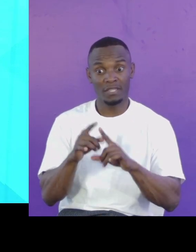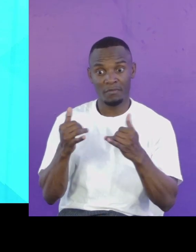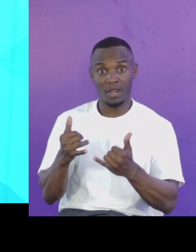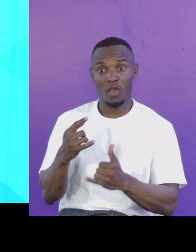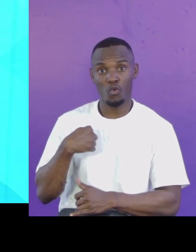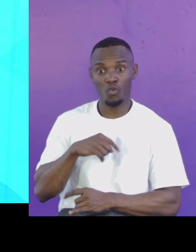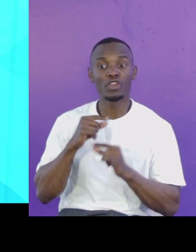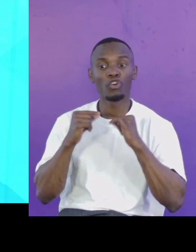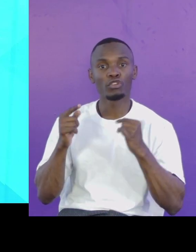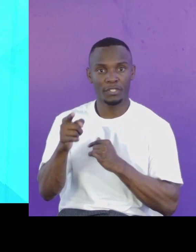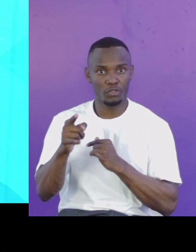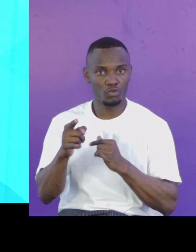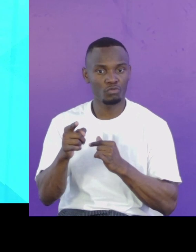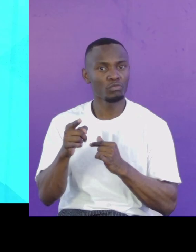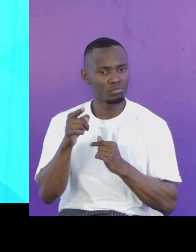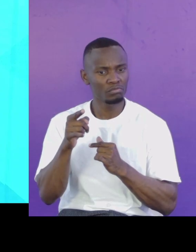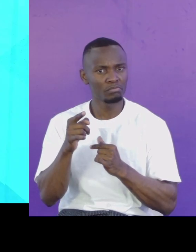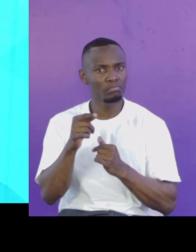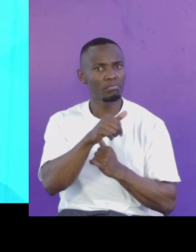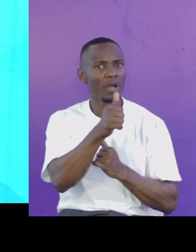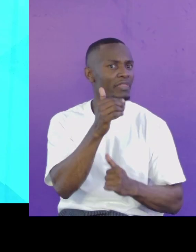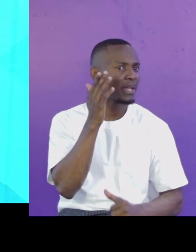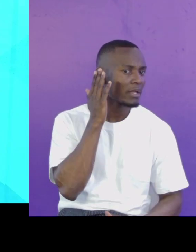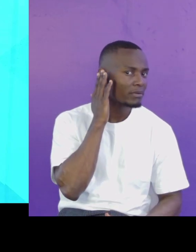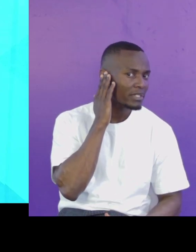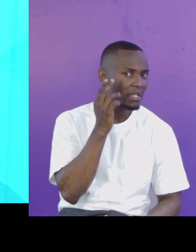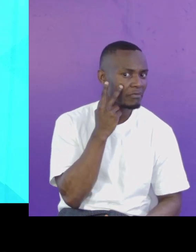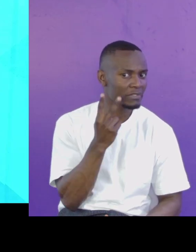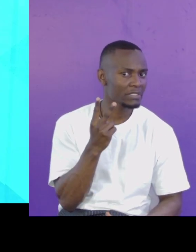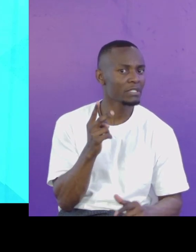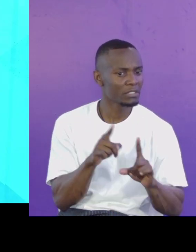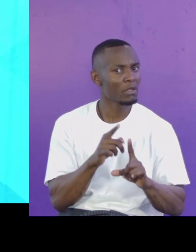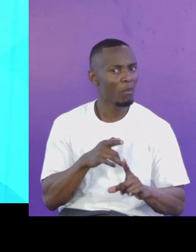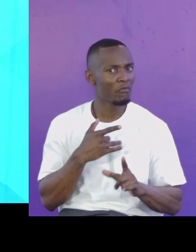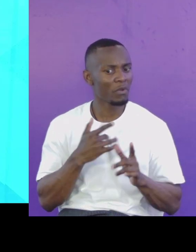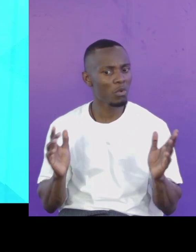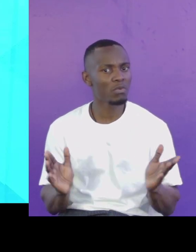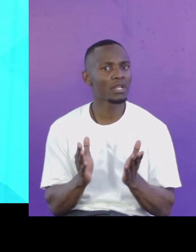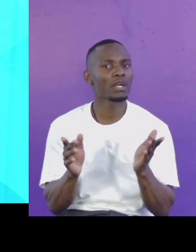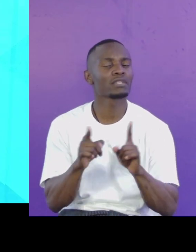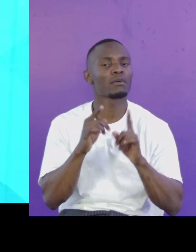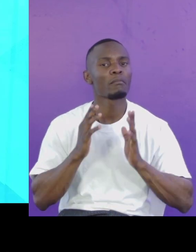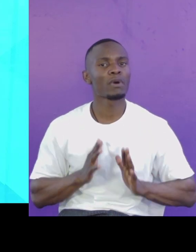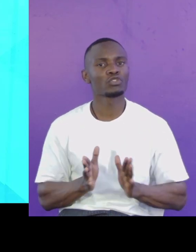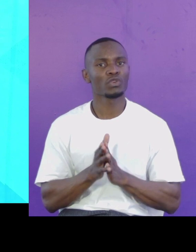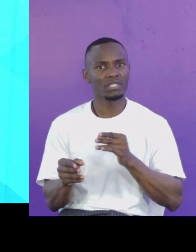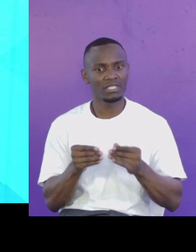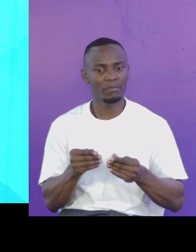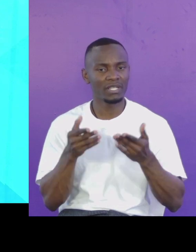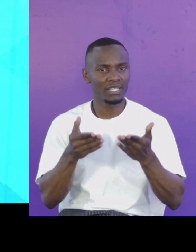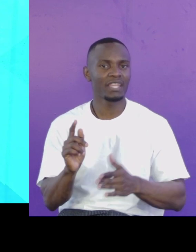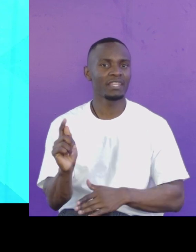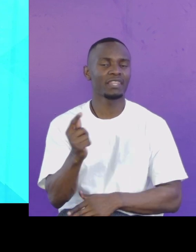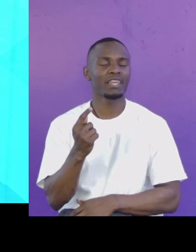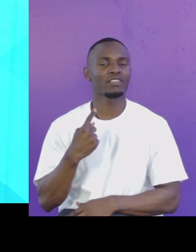encouraging deaf community and even person with disability in Kenya, and we are lucky to have you.